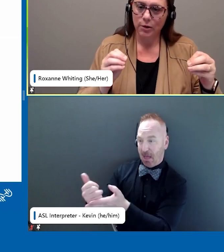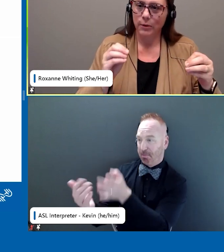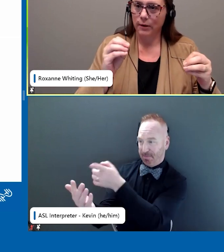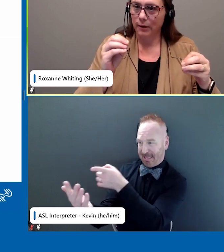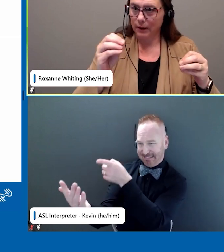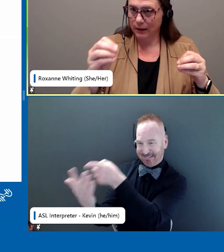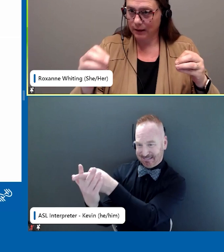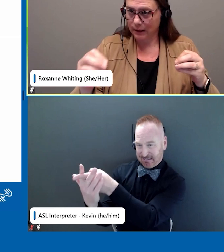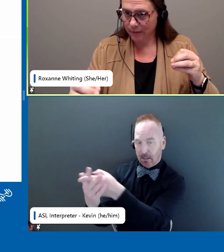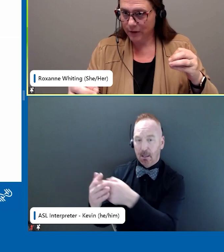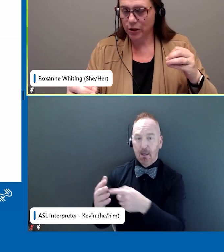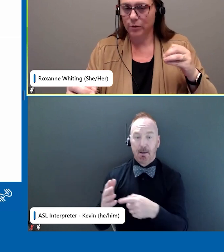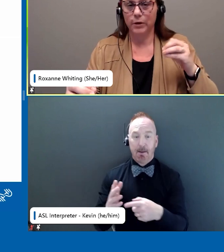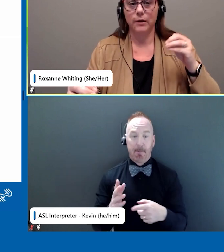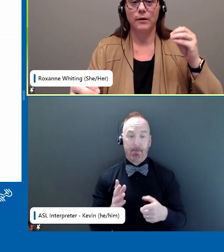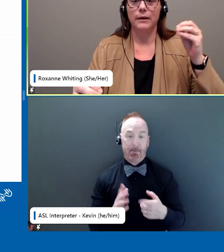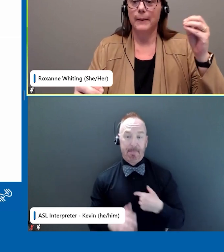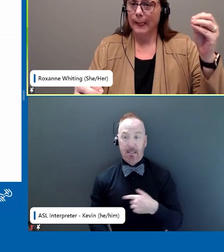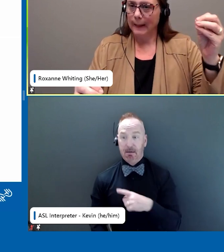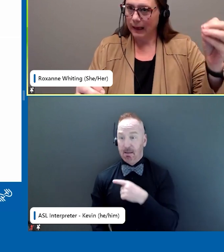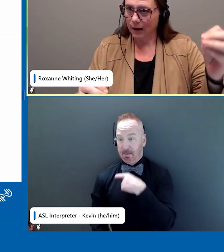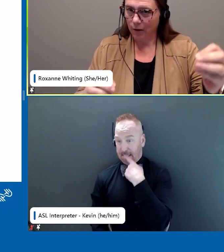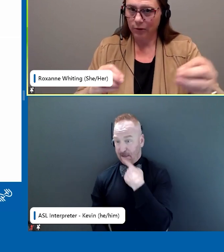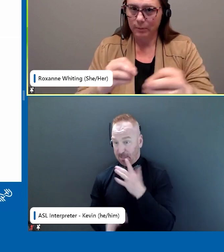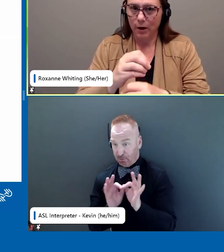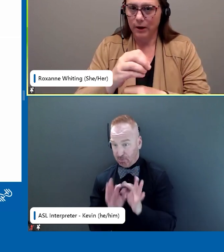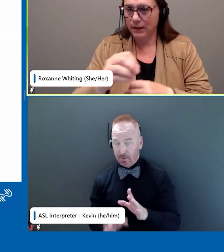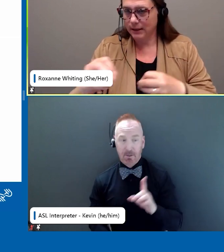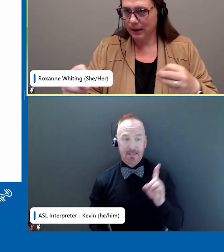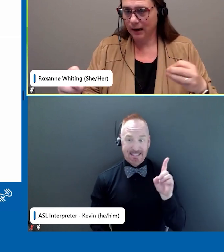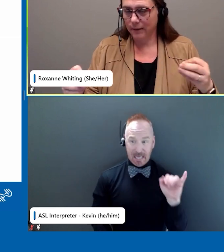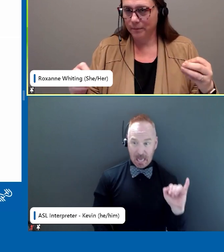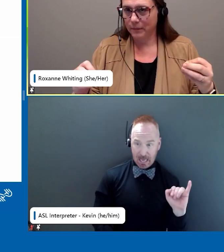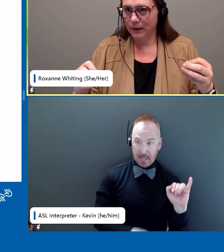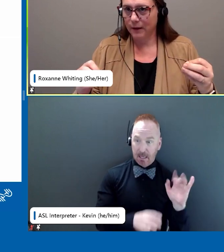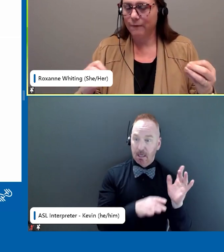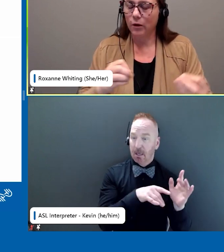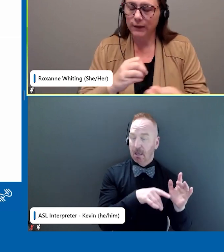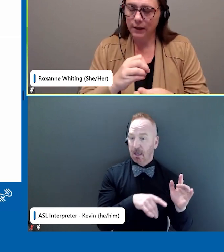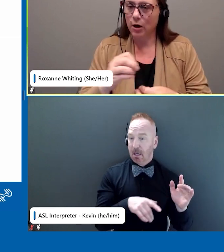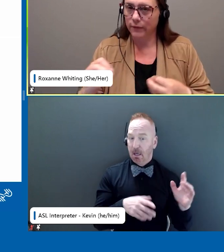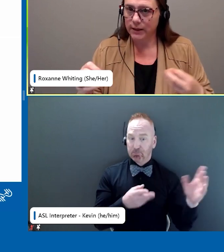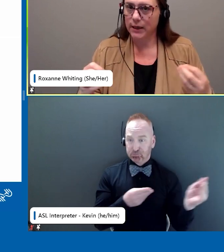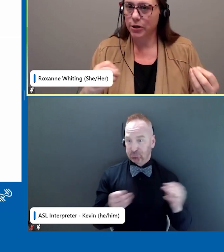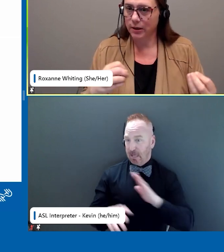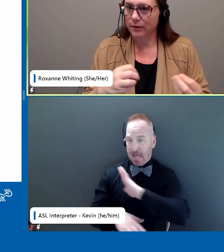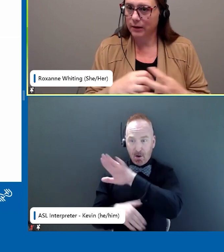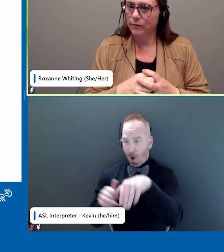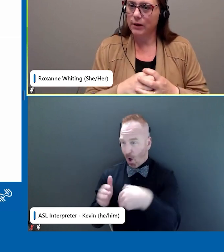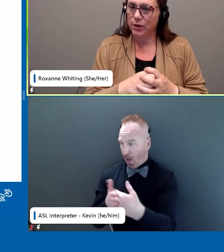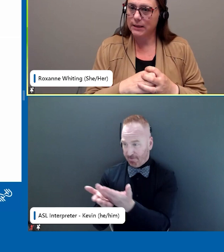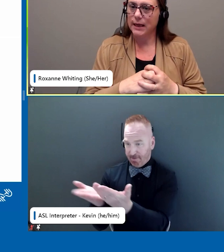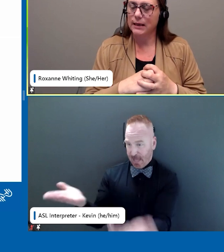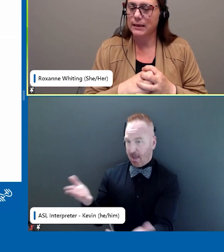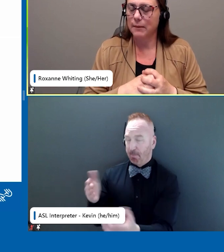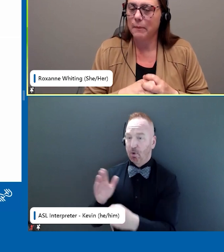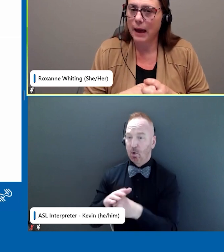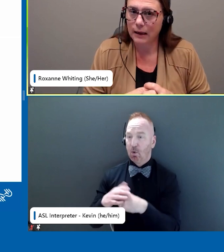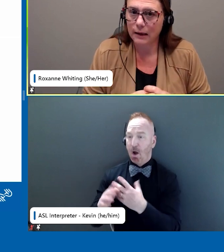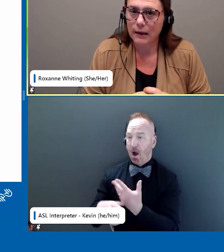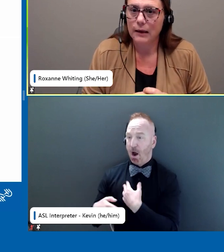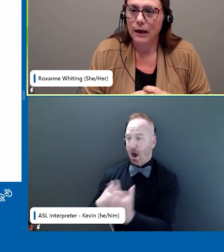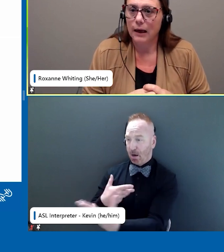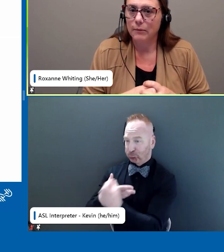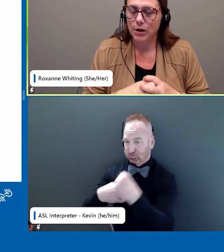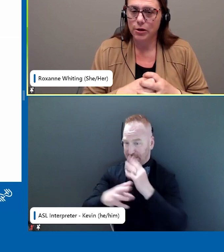hearing interpreter, the deaf interpreter, and all the parties involved in the conversation. They really just take a step